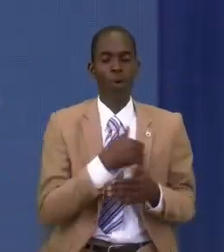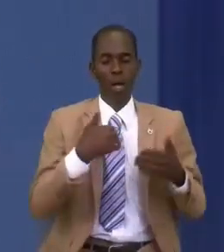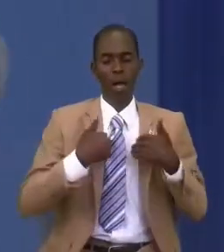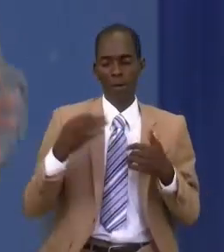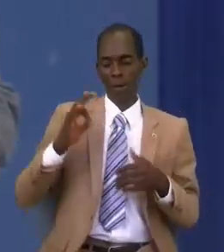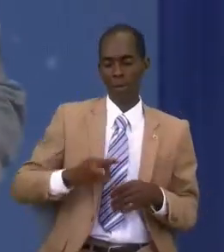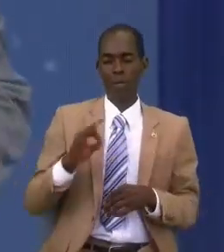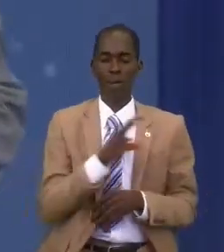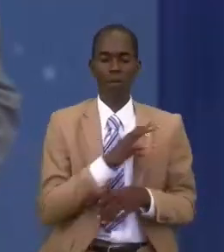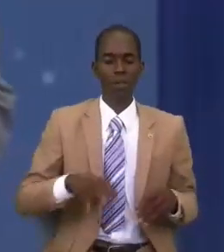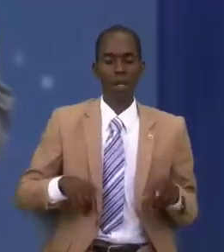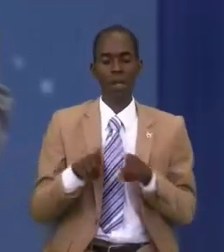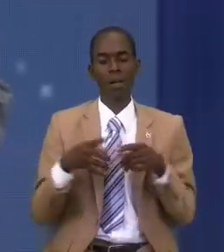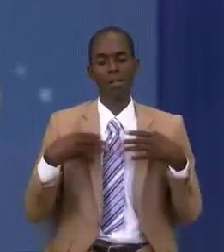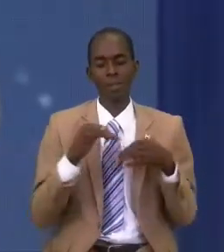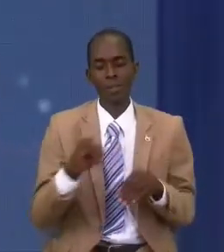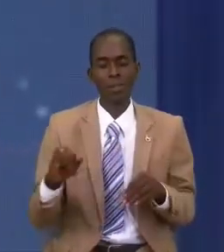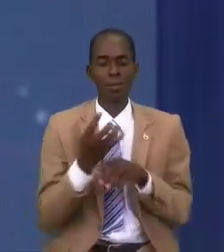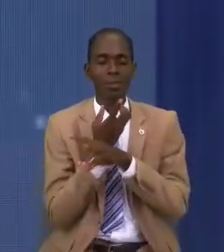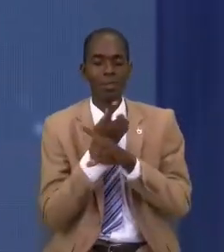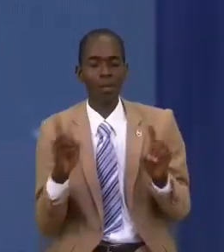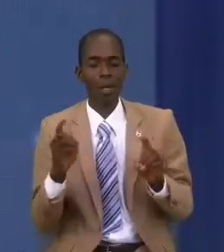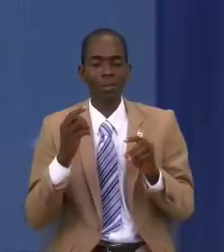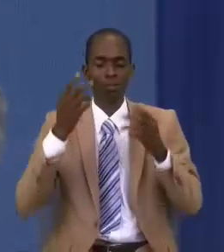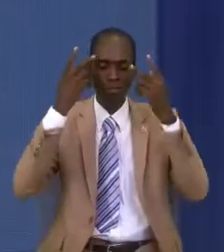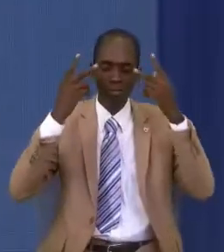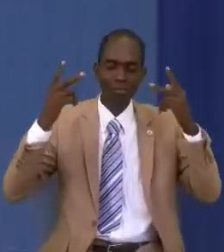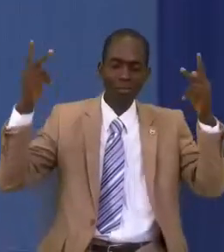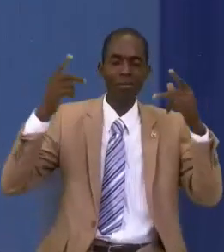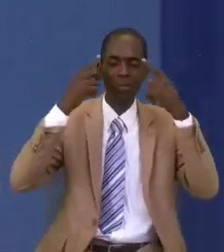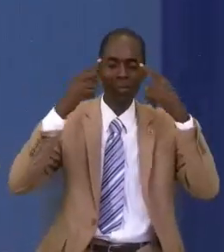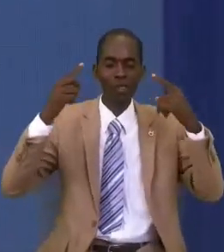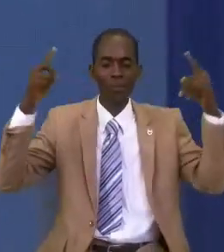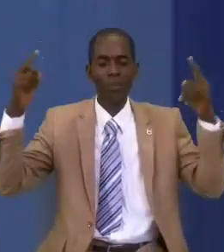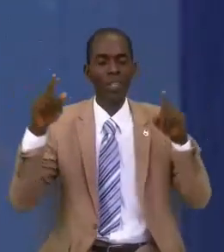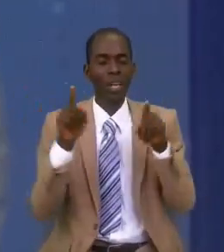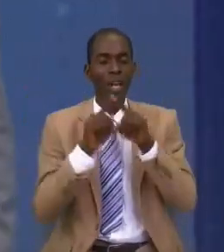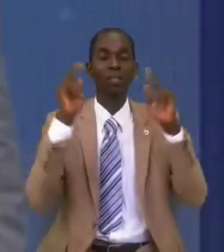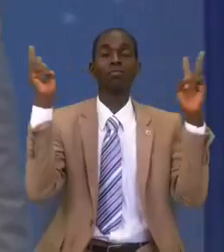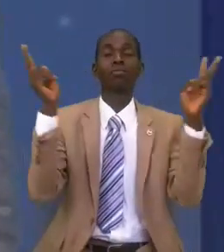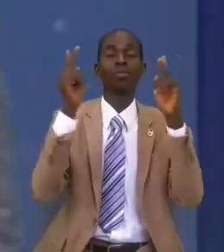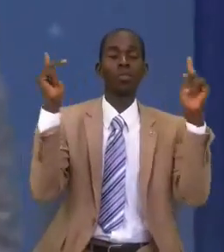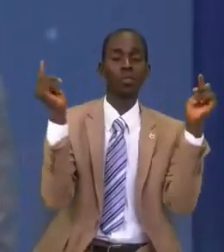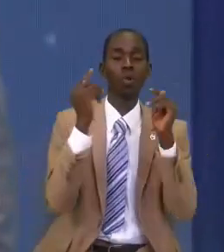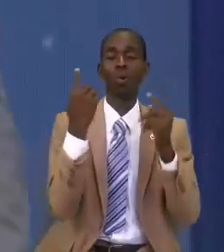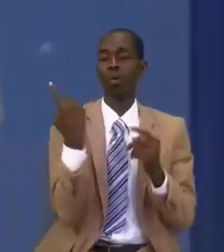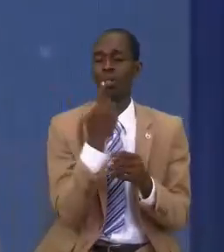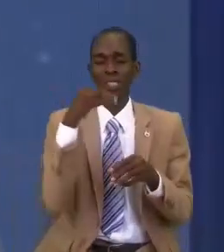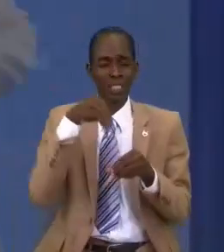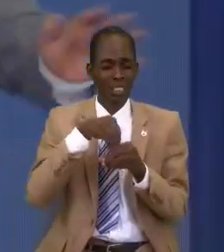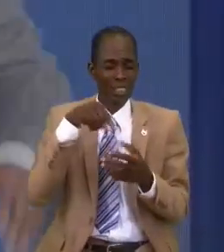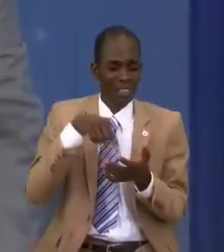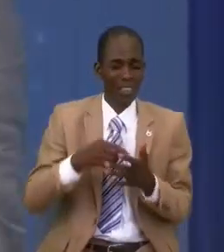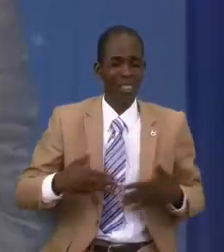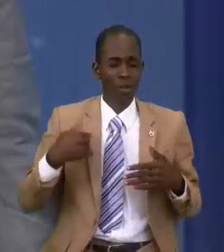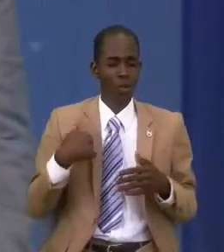as success, as triumph. If only in this life we have that, and then we are not with Christ in glory in heaven, will